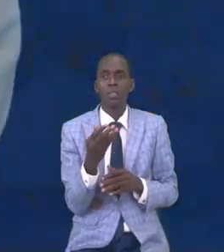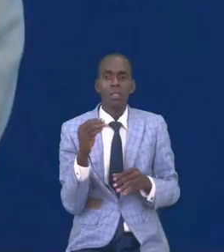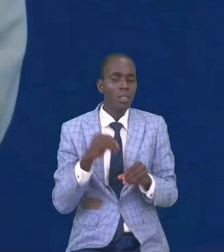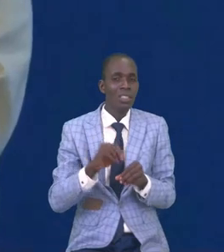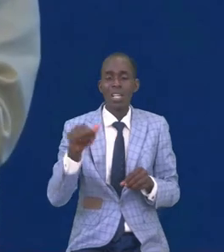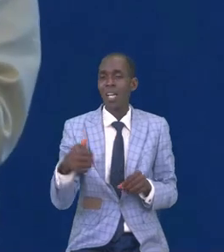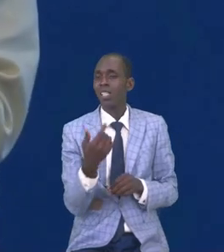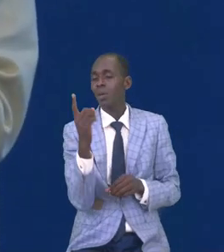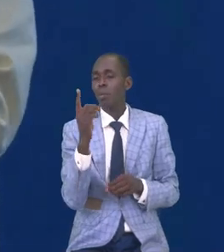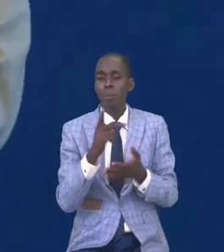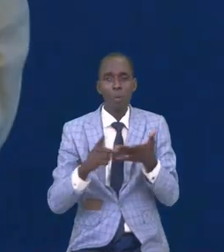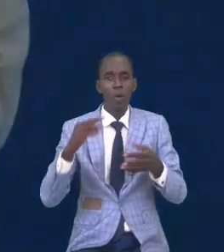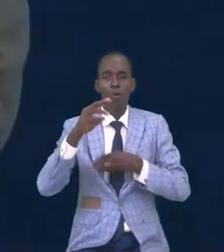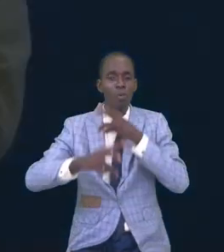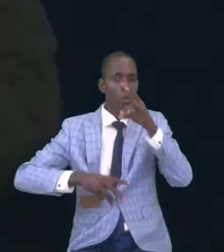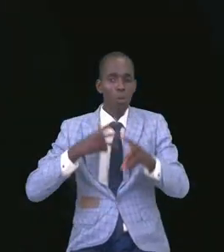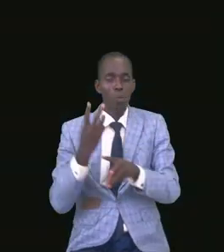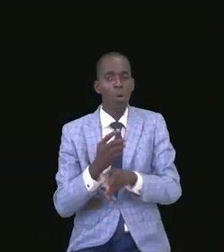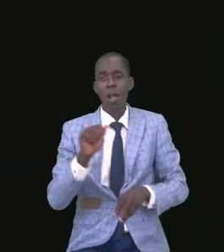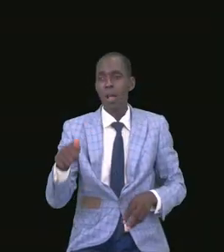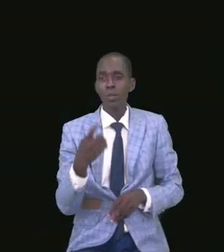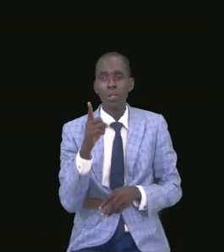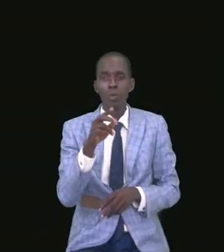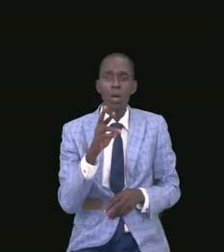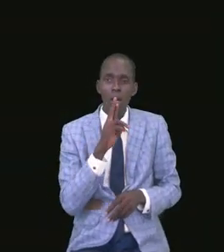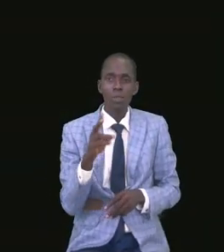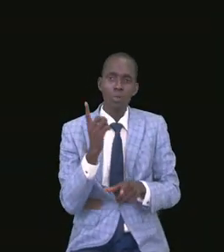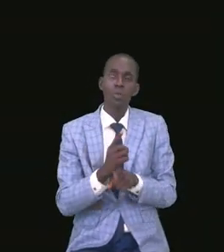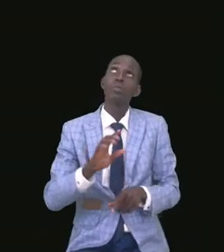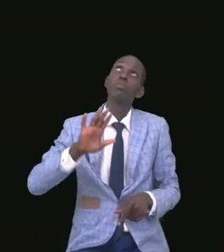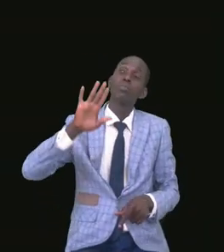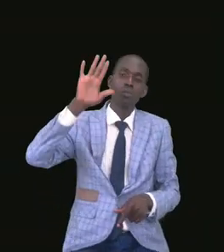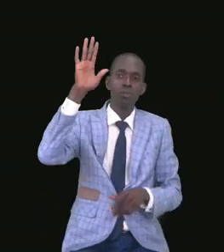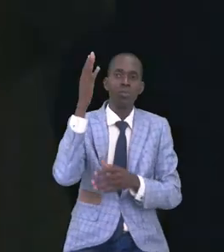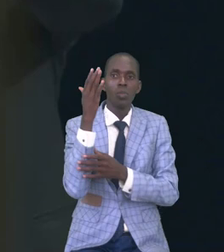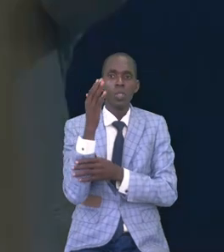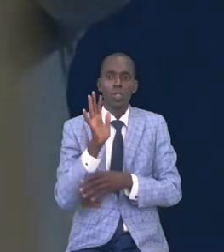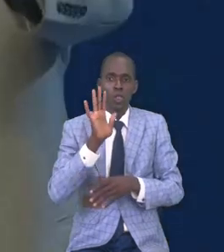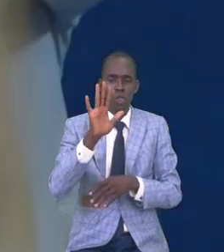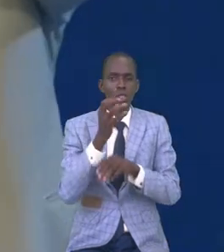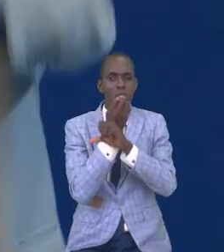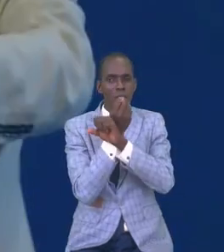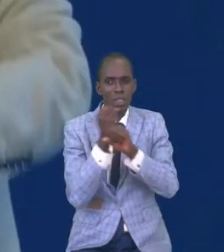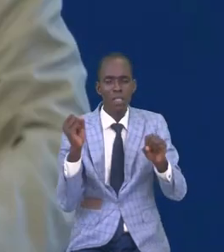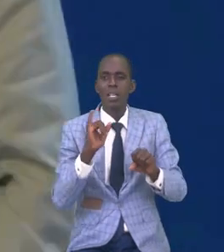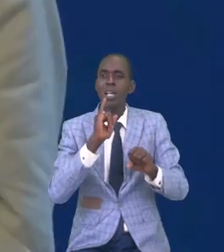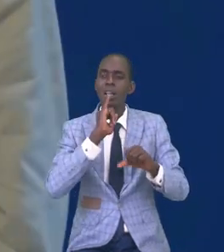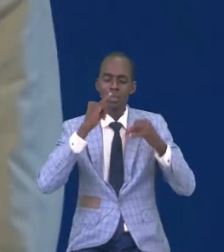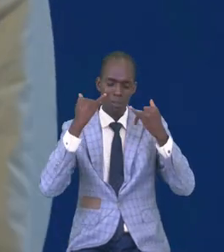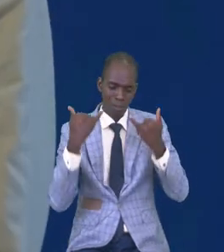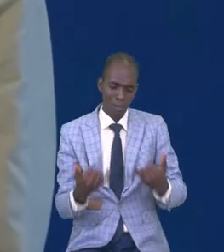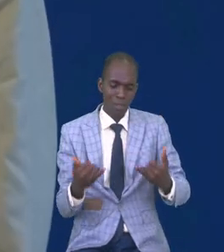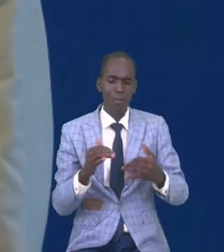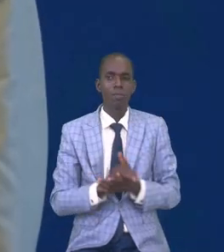nation of the world, anywhere, raise up that hand. Your salvation is now.